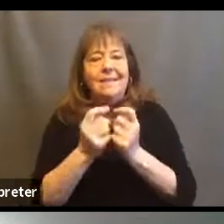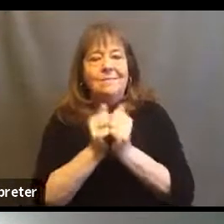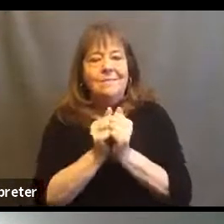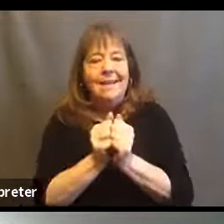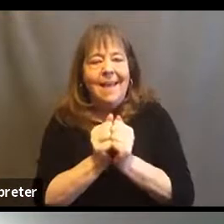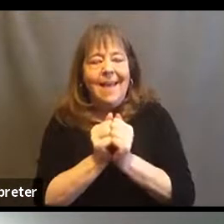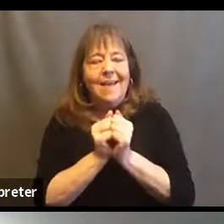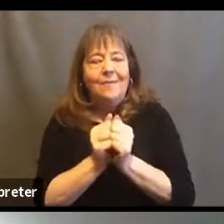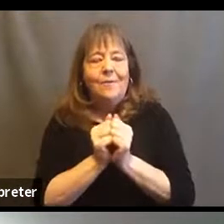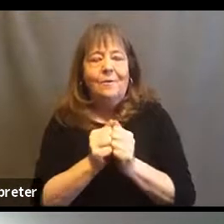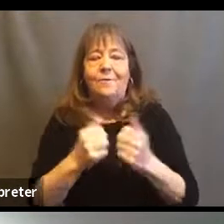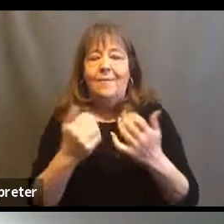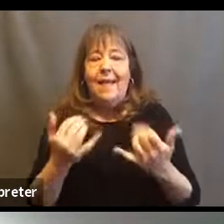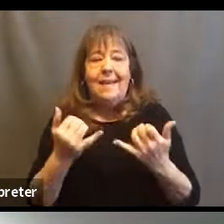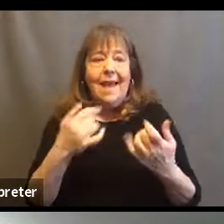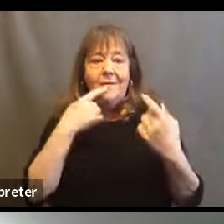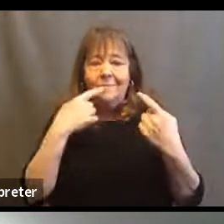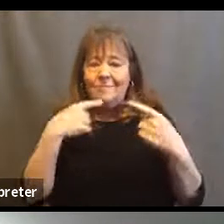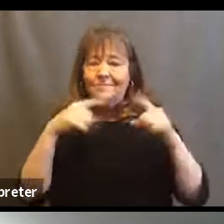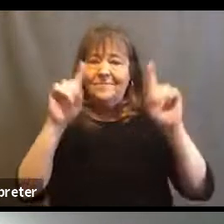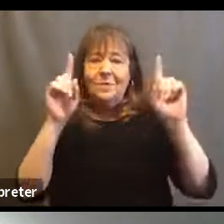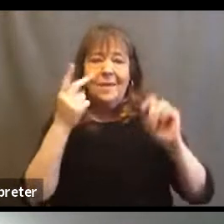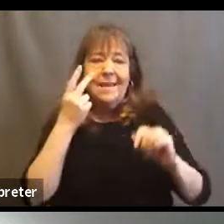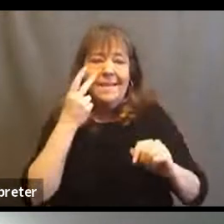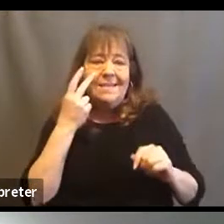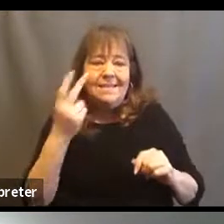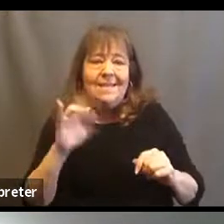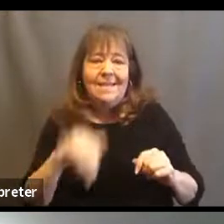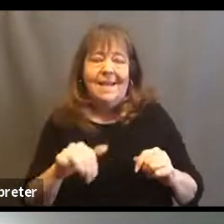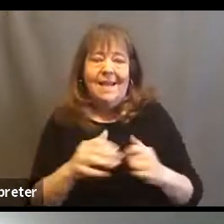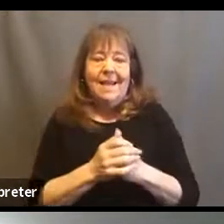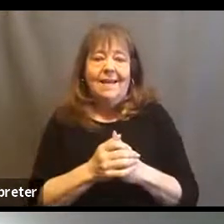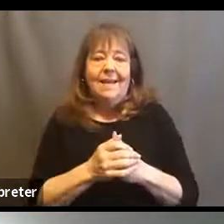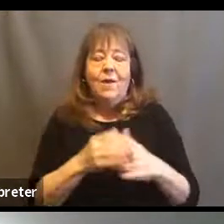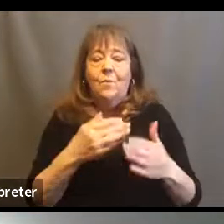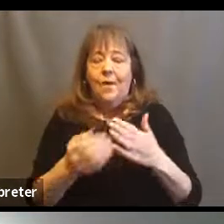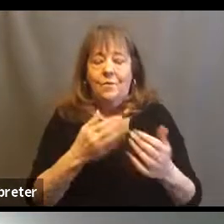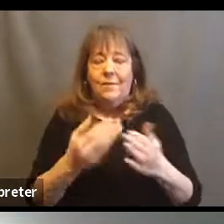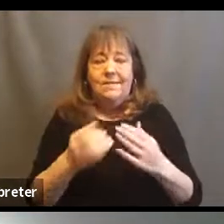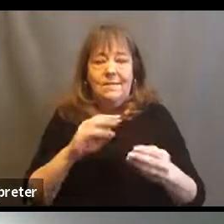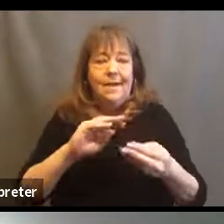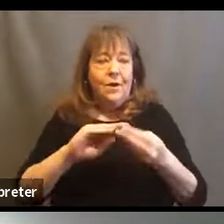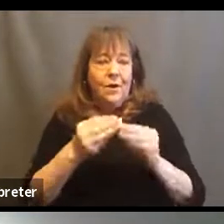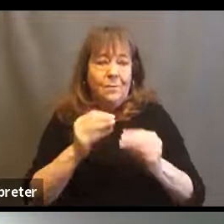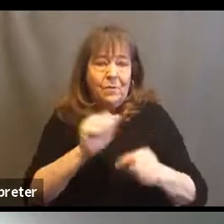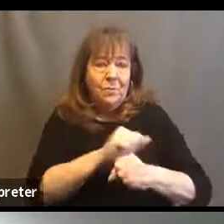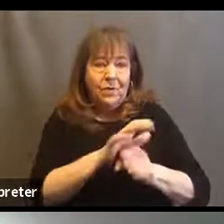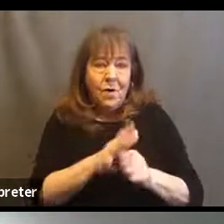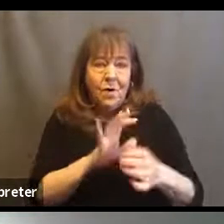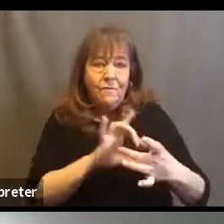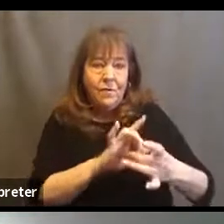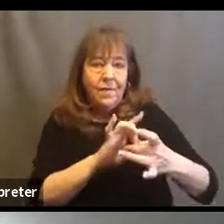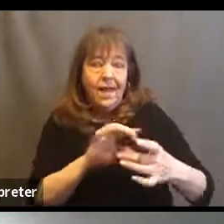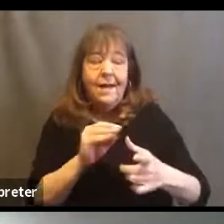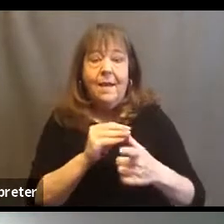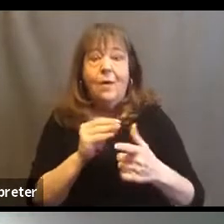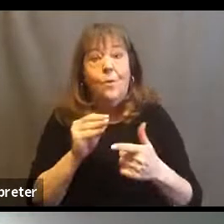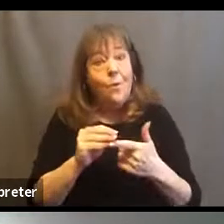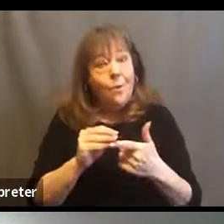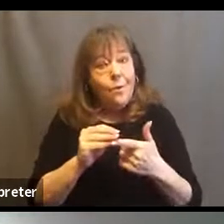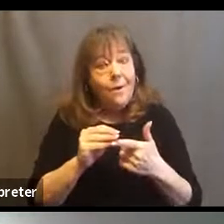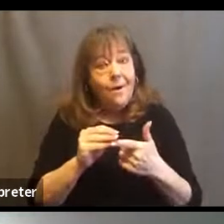teamwork make a difference, whether that's in our pandemic numbers, our COVID numbers, or even